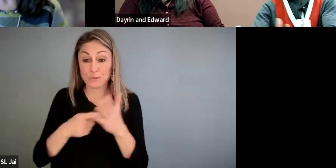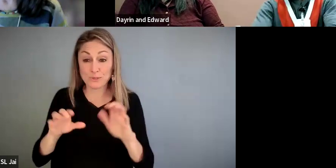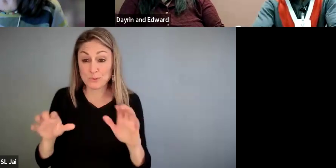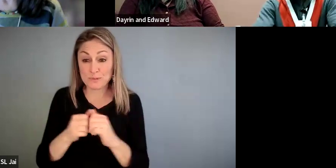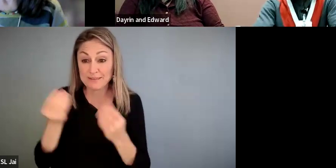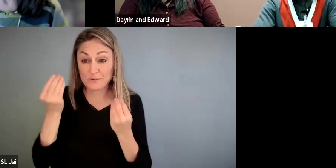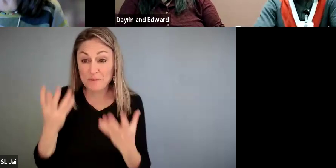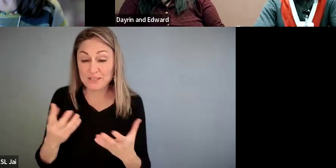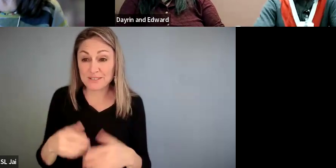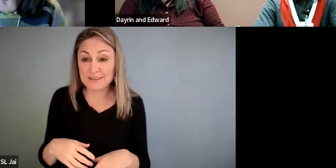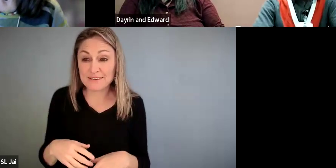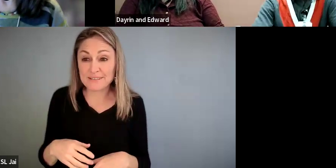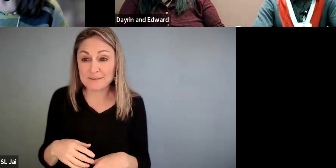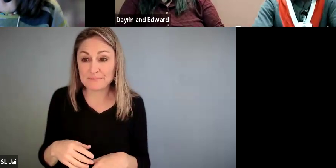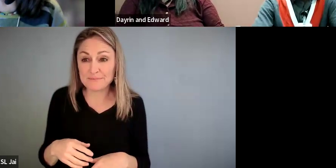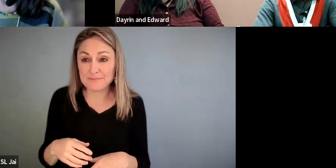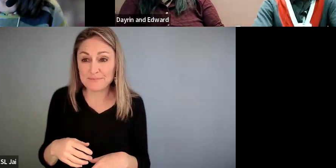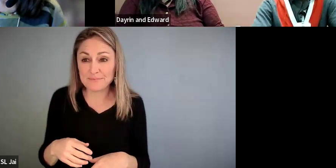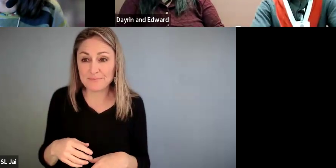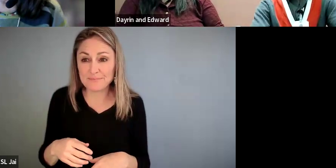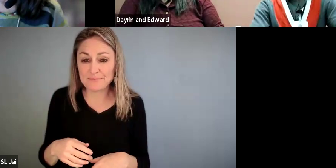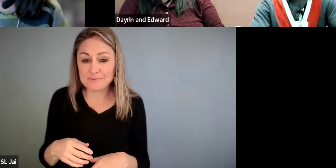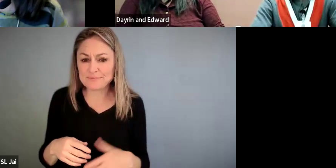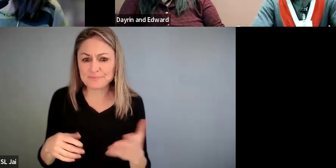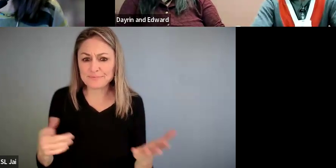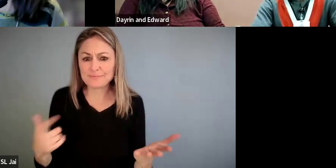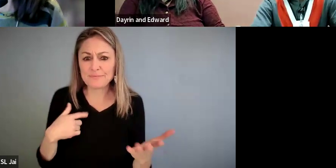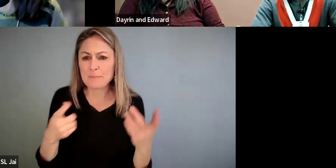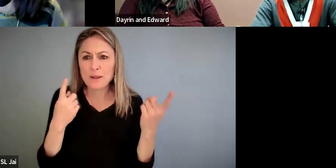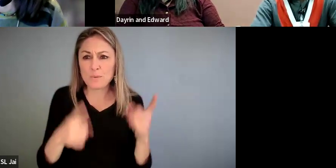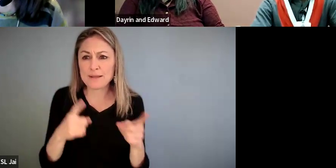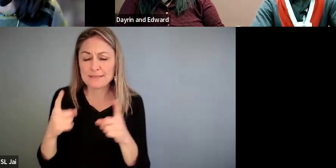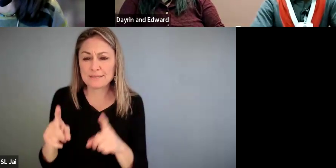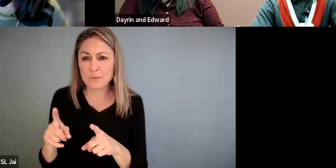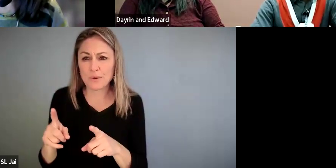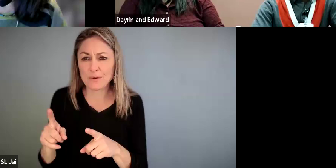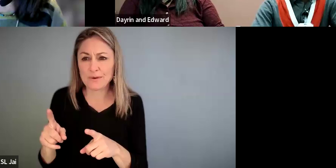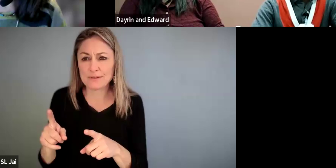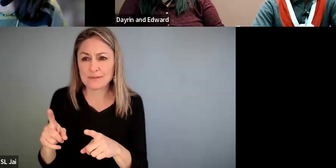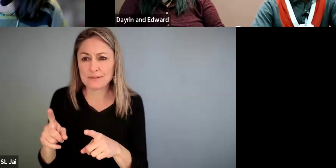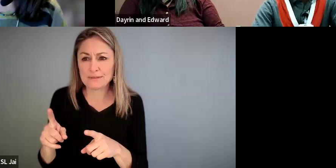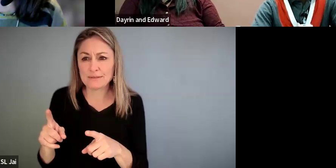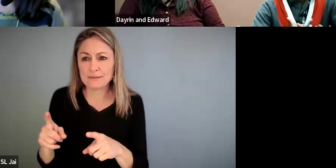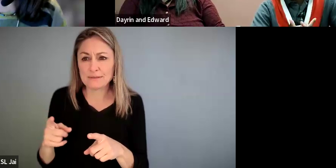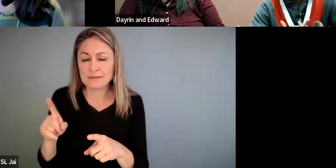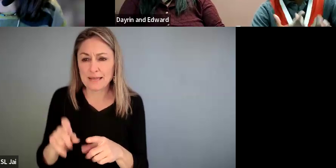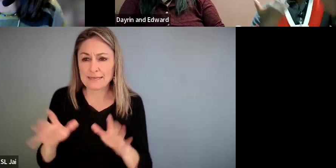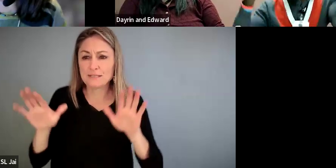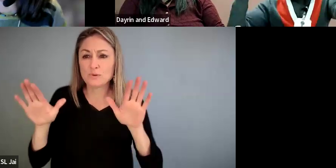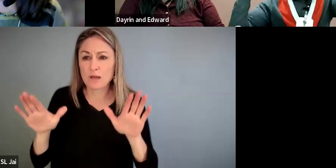him explain to me what was going on, I was able to calm down